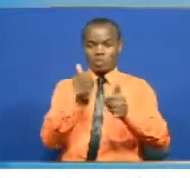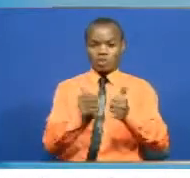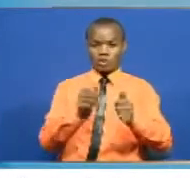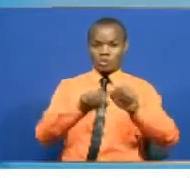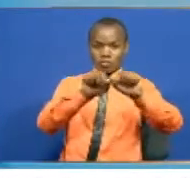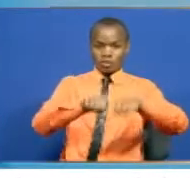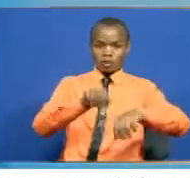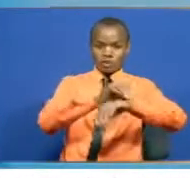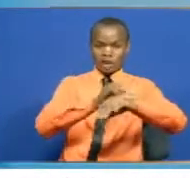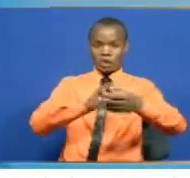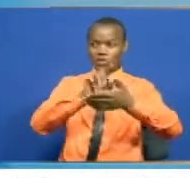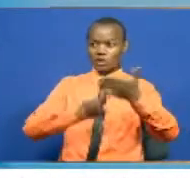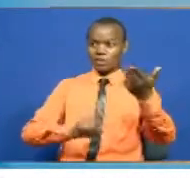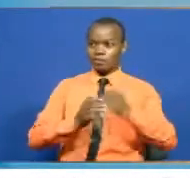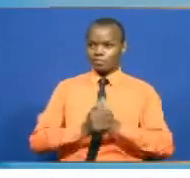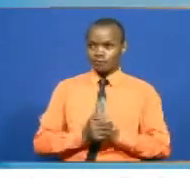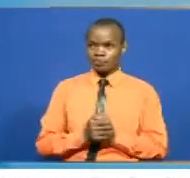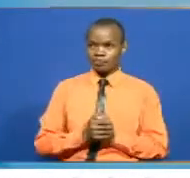to